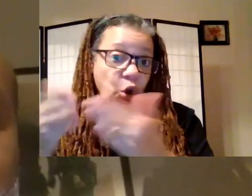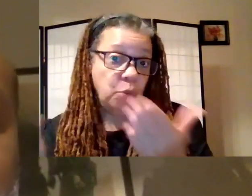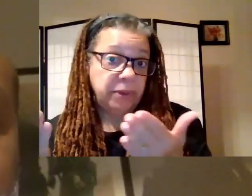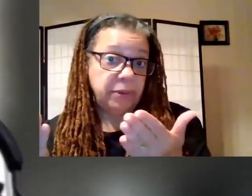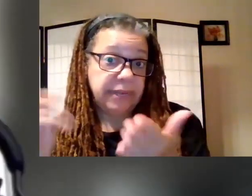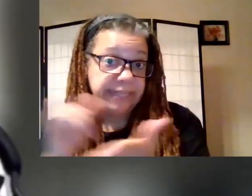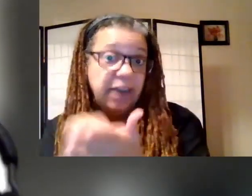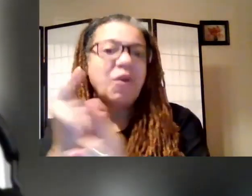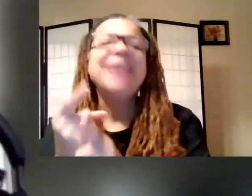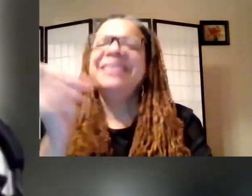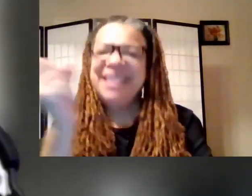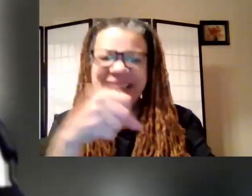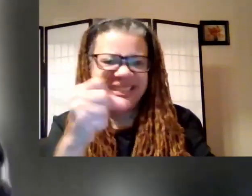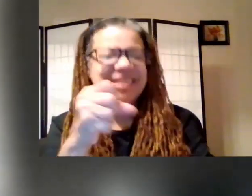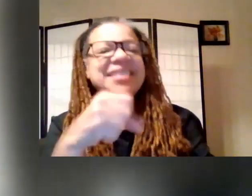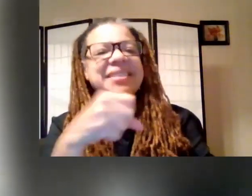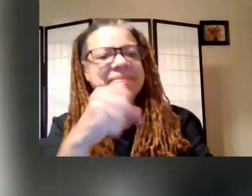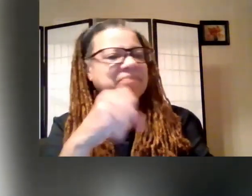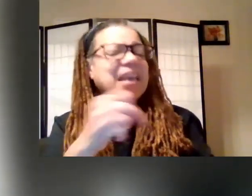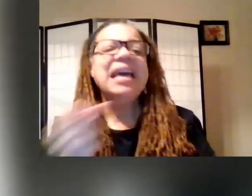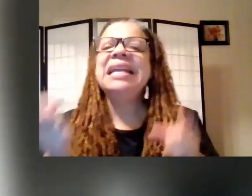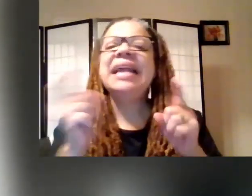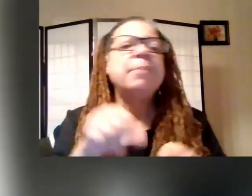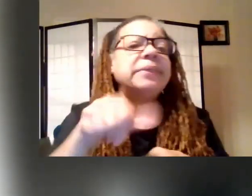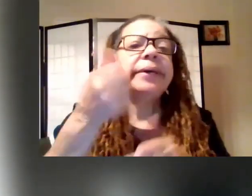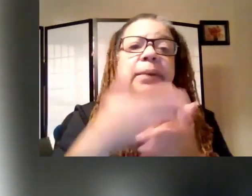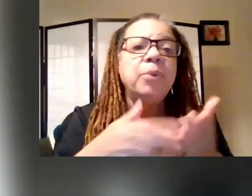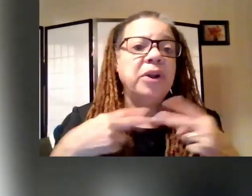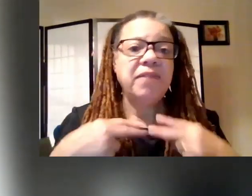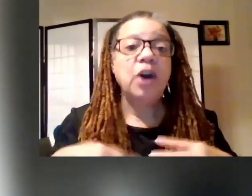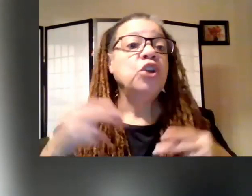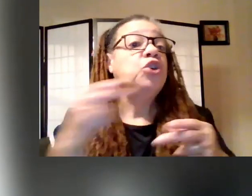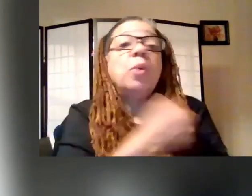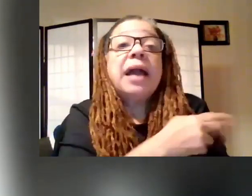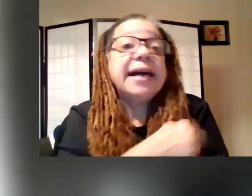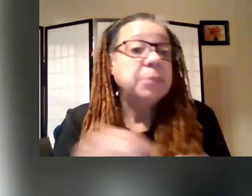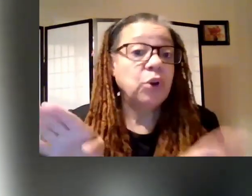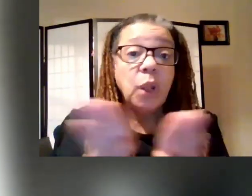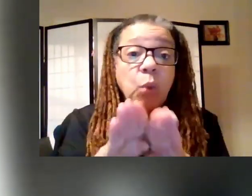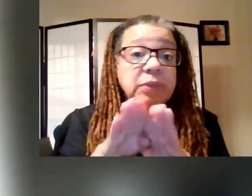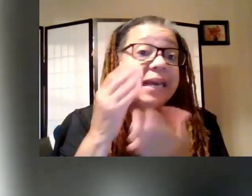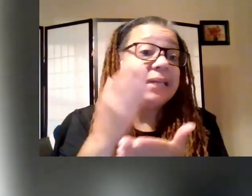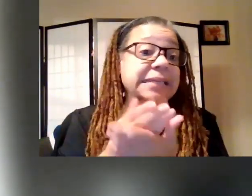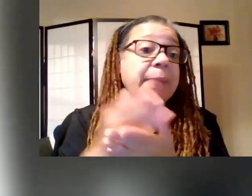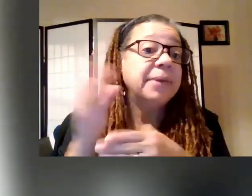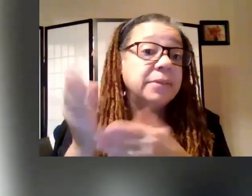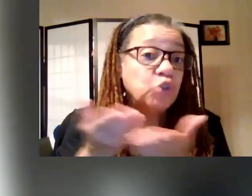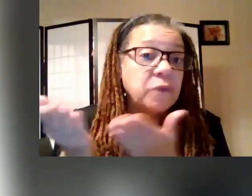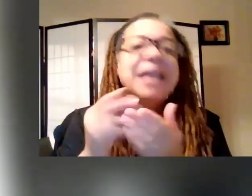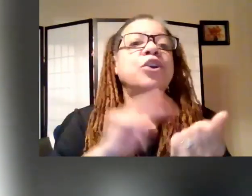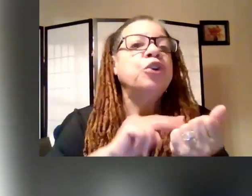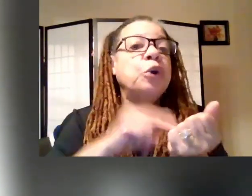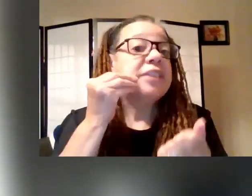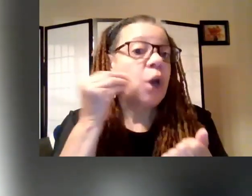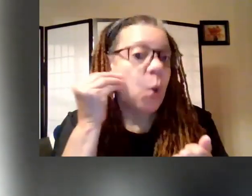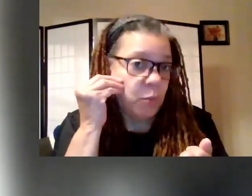hearing? Yeah, and that happens in other parts of the healthcare sector too, right? You don't want a hospital suddenly closing and going out of service, or even nursing homes. You know,